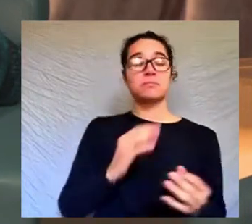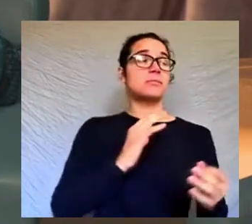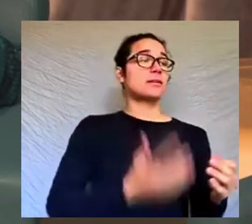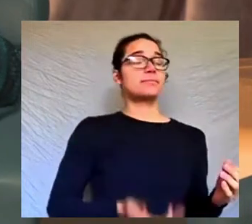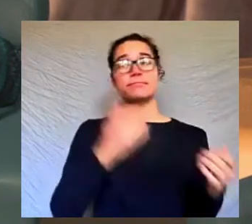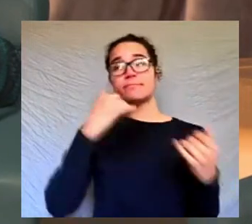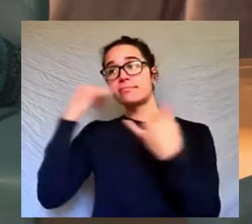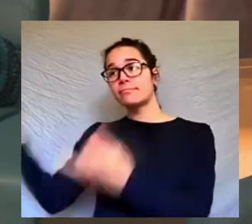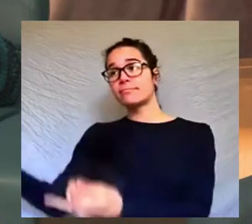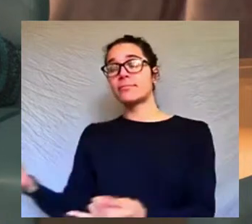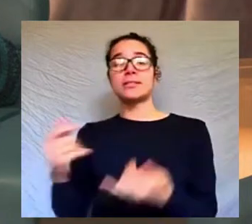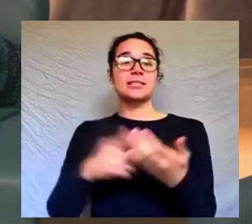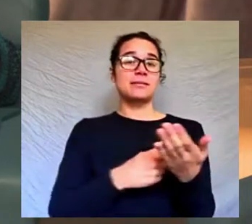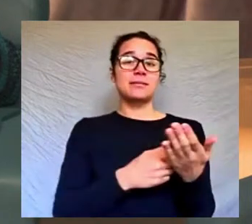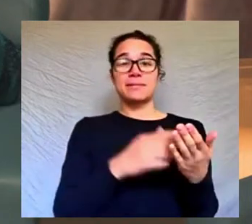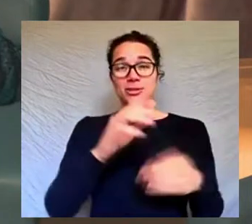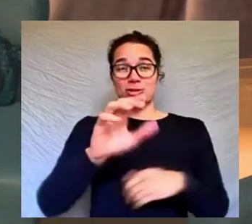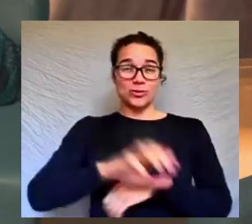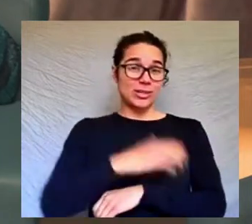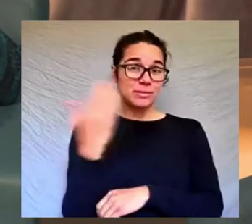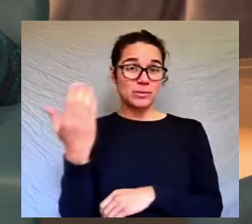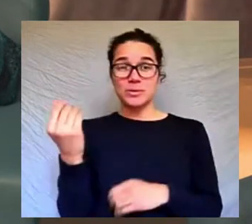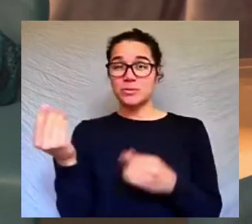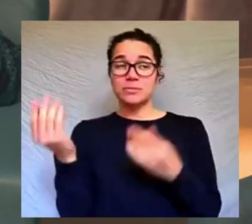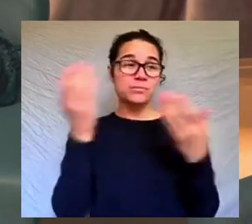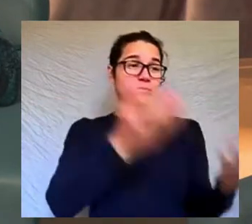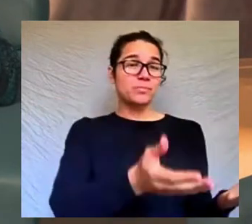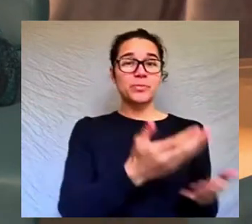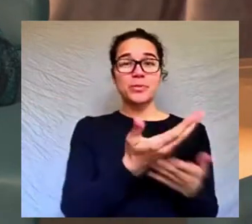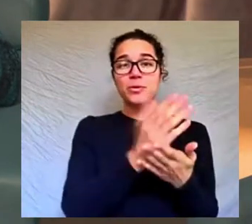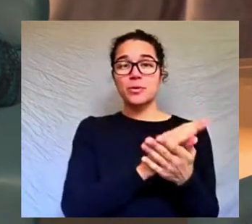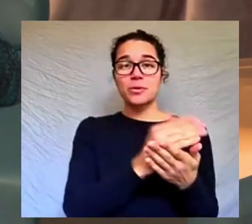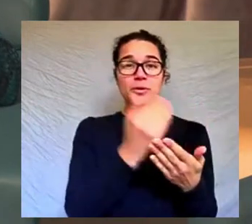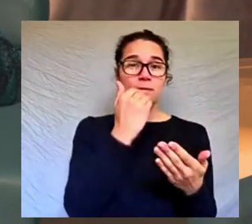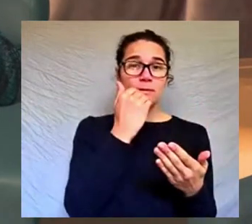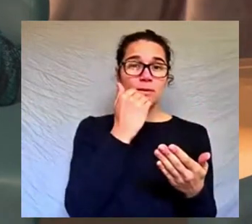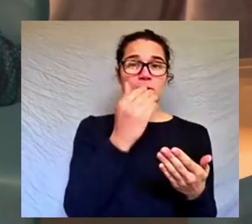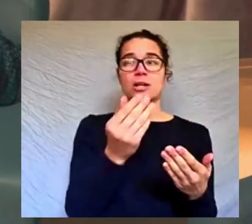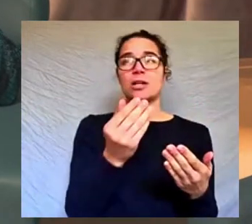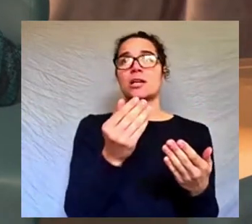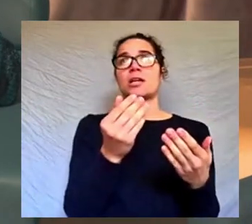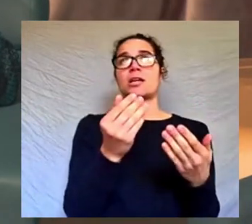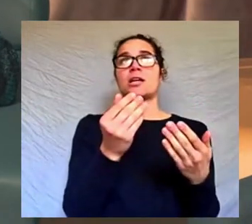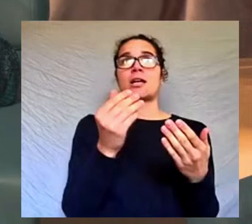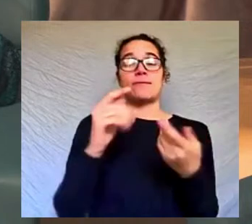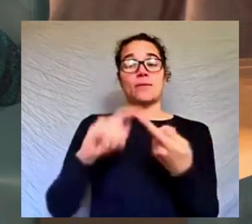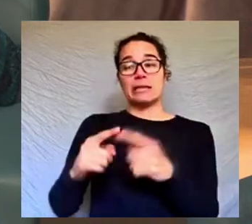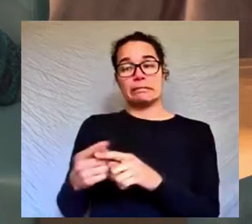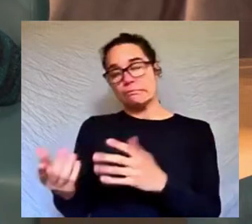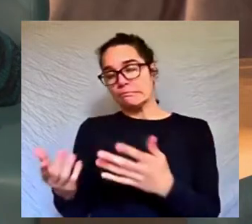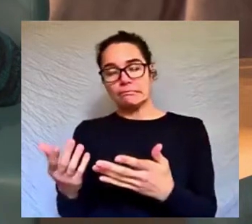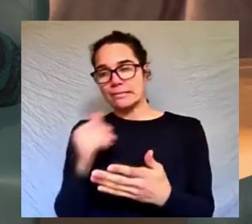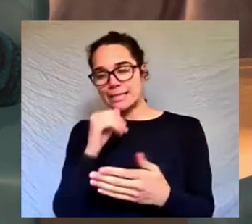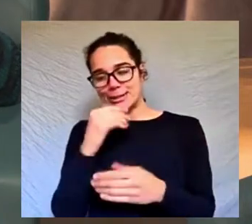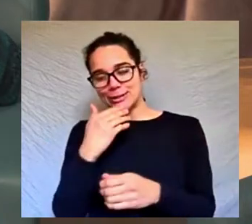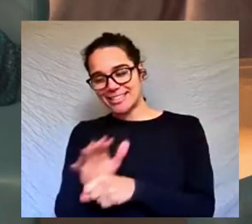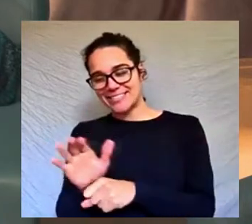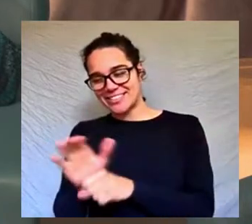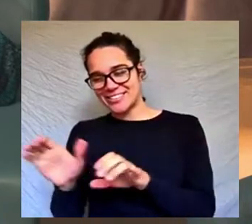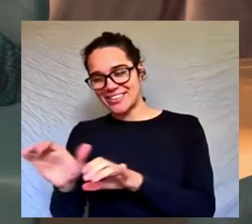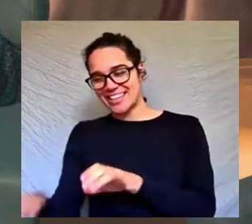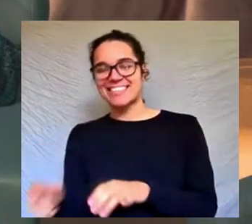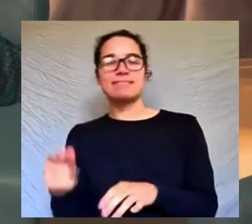bring them home-cooked food, and I didn't do that, but friends were good enough to do that. bring them home-cooked food